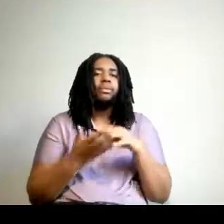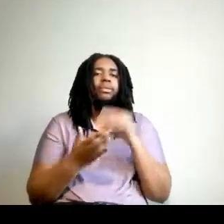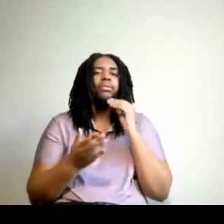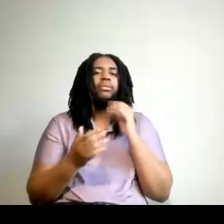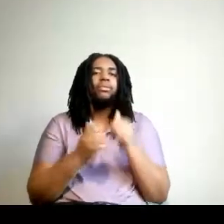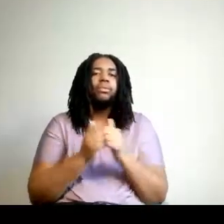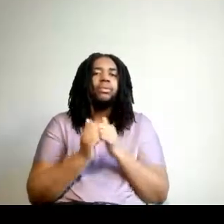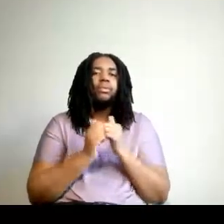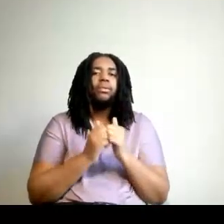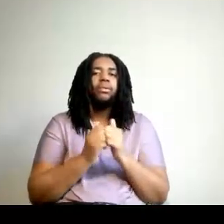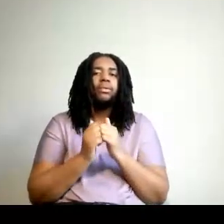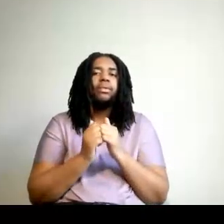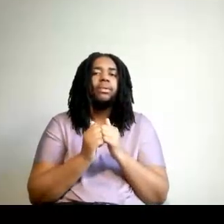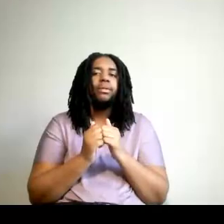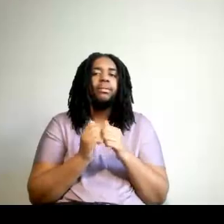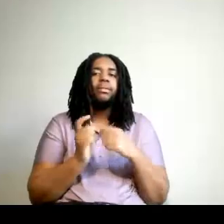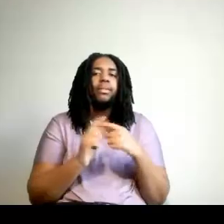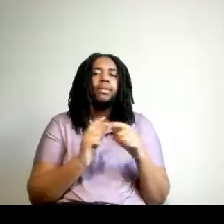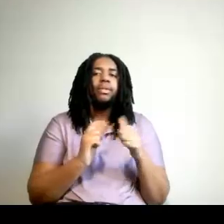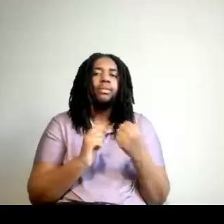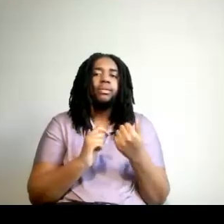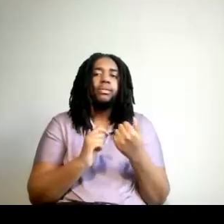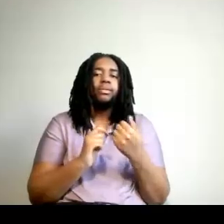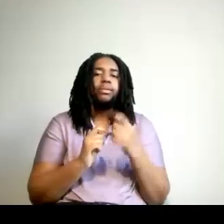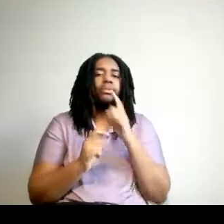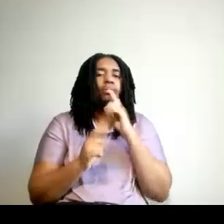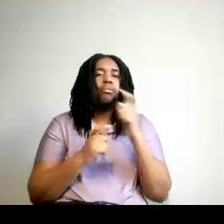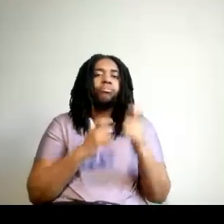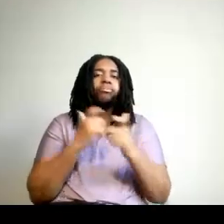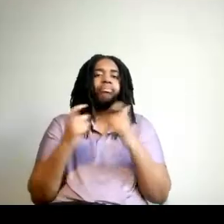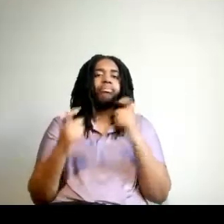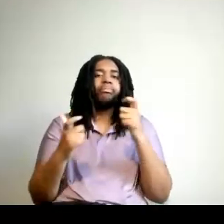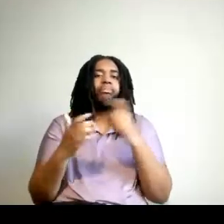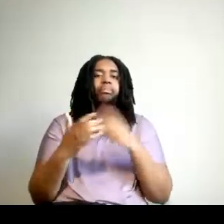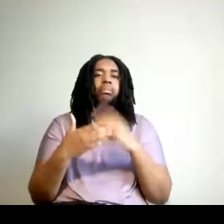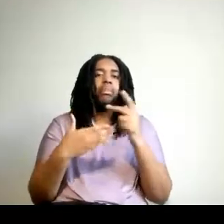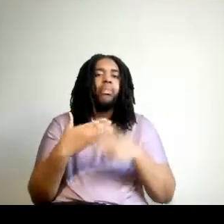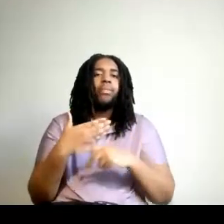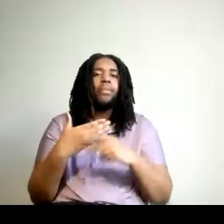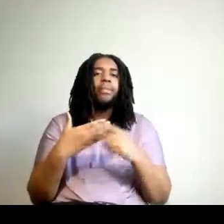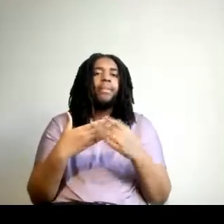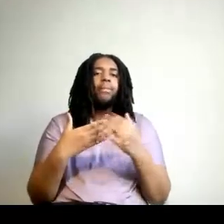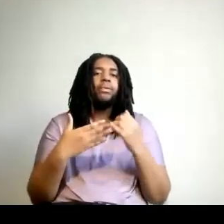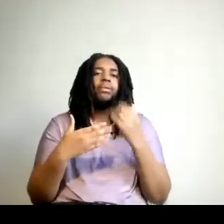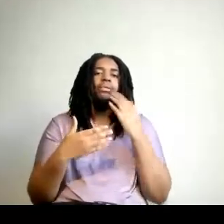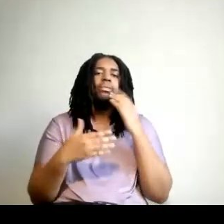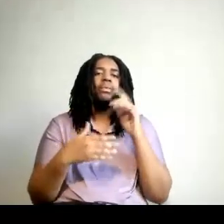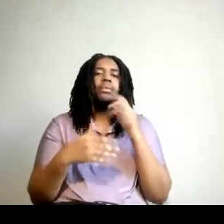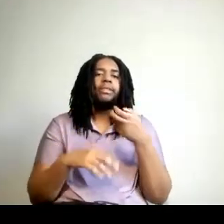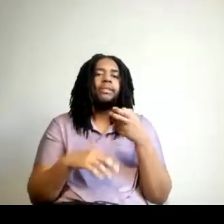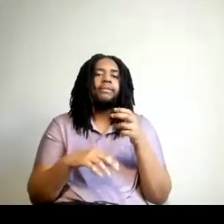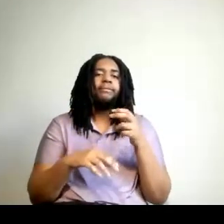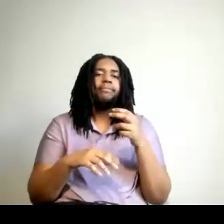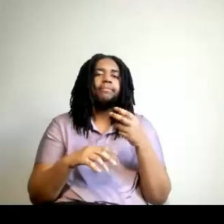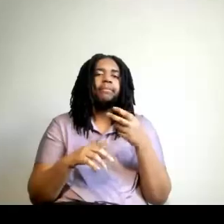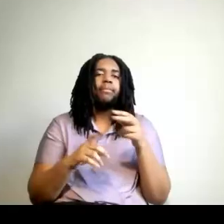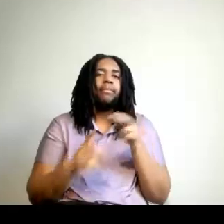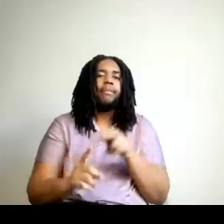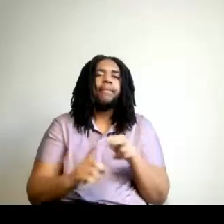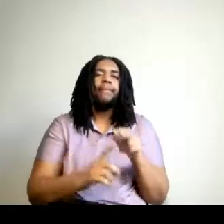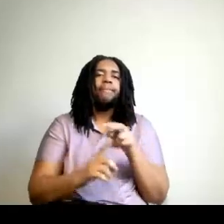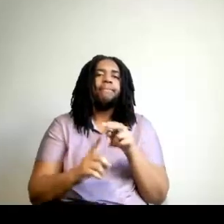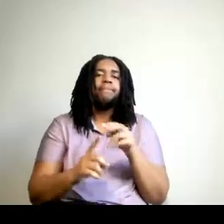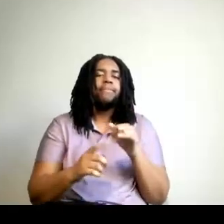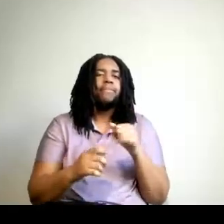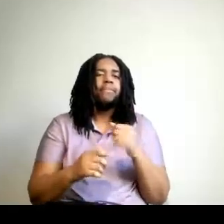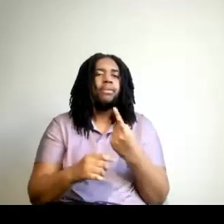as well as others. So it's a large program. We wanted you to know kind of where we sit, and that this is just